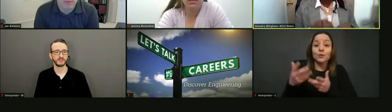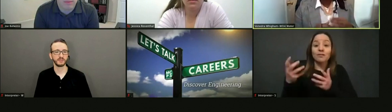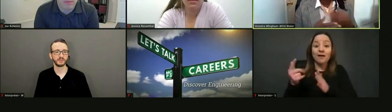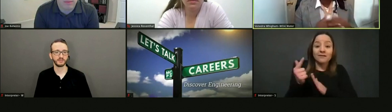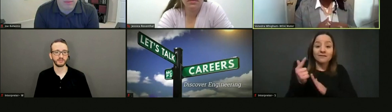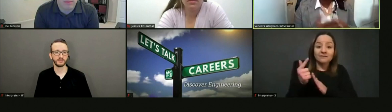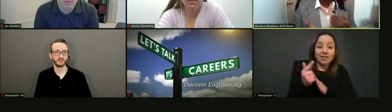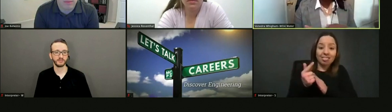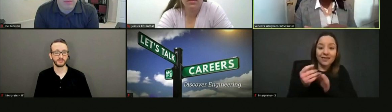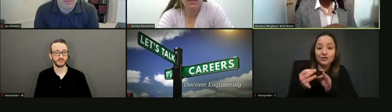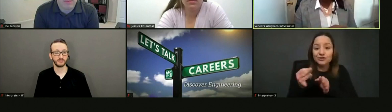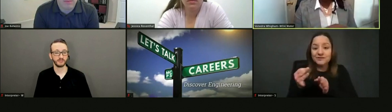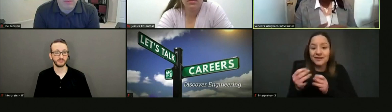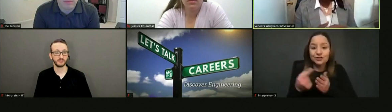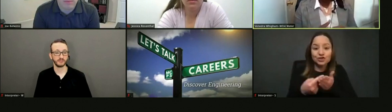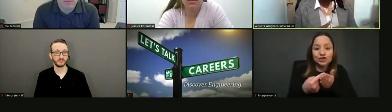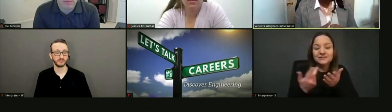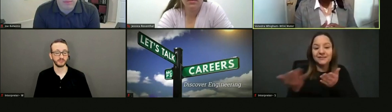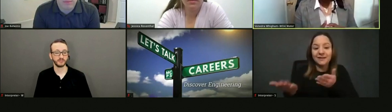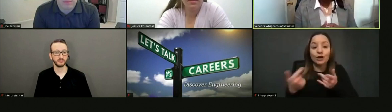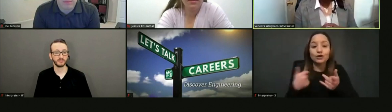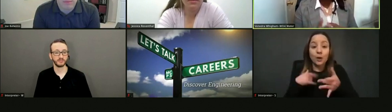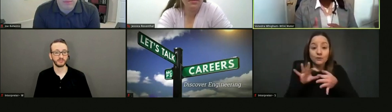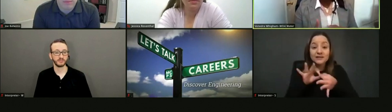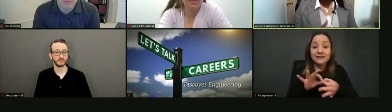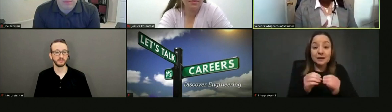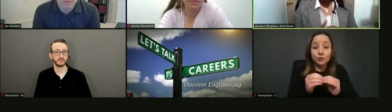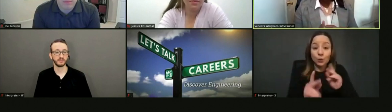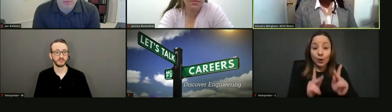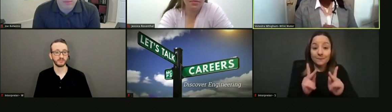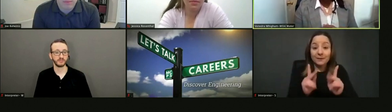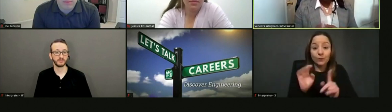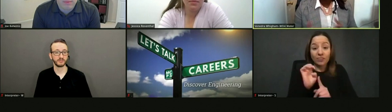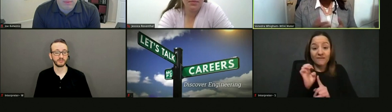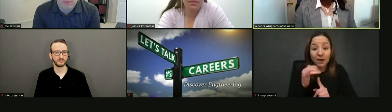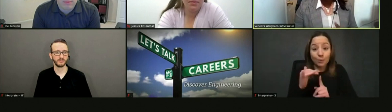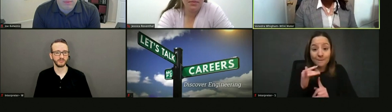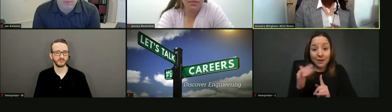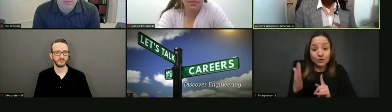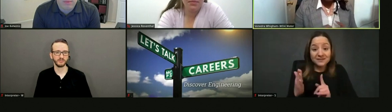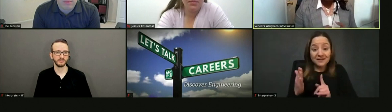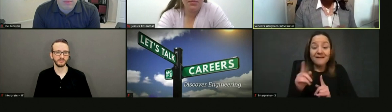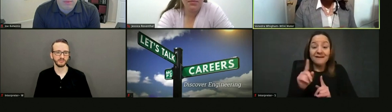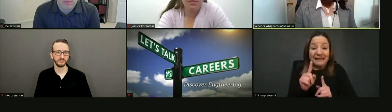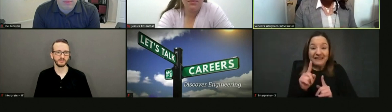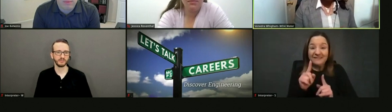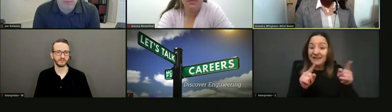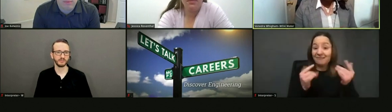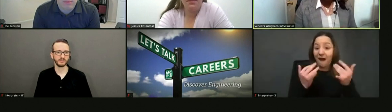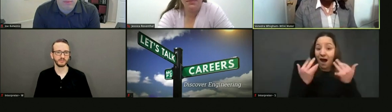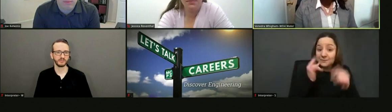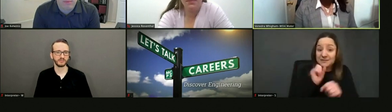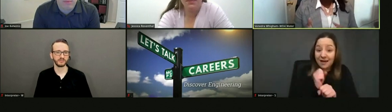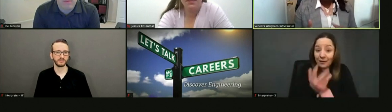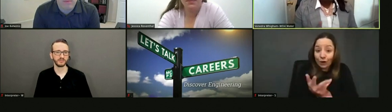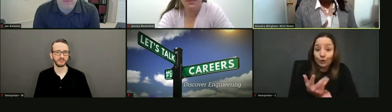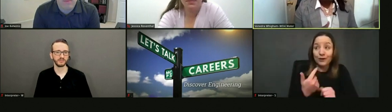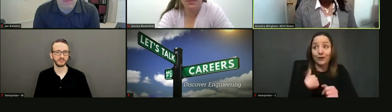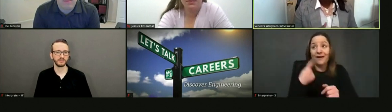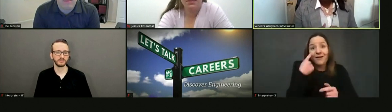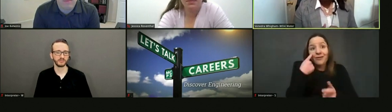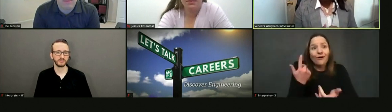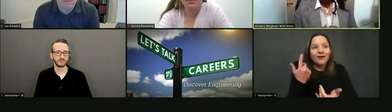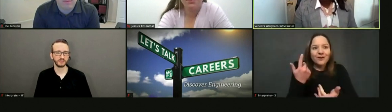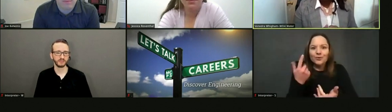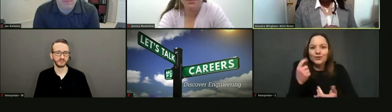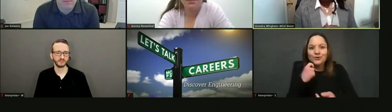and so on and so forth. So I started connecting with more people on the environmental side, even in that other career. And they kind of, I thought it was cool,